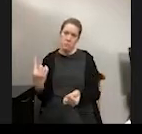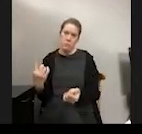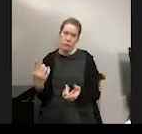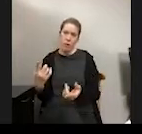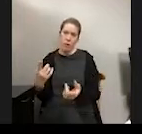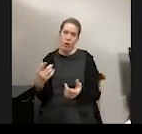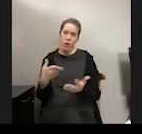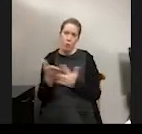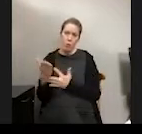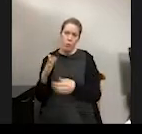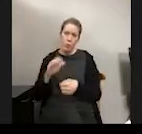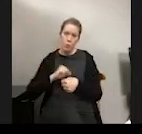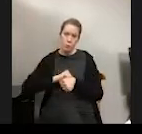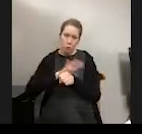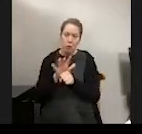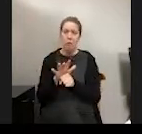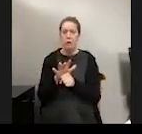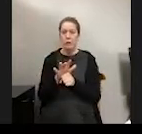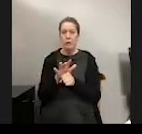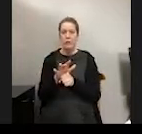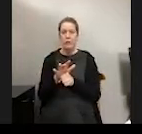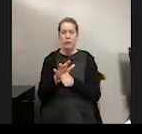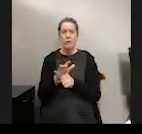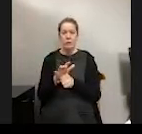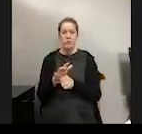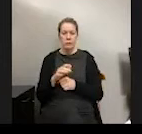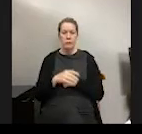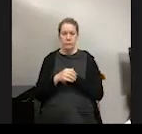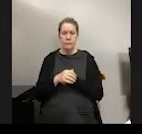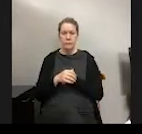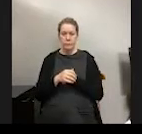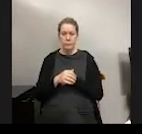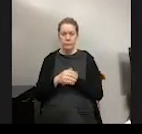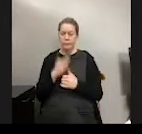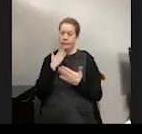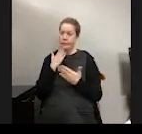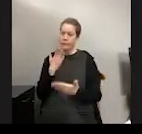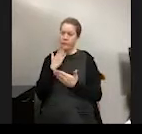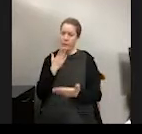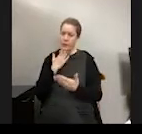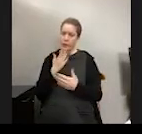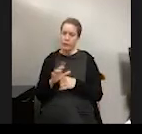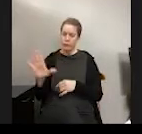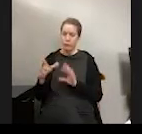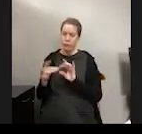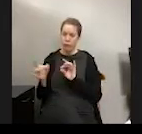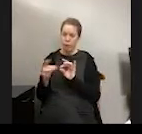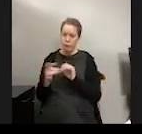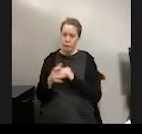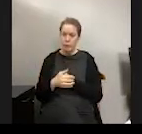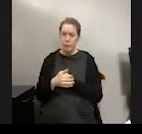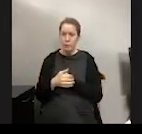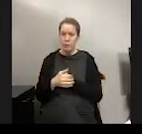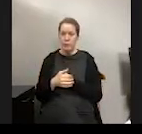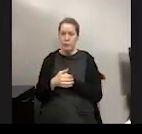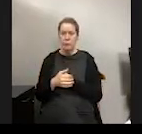do in-person meetings. Thank you so much for those insights, Catherine. And on the topic for artists having